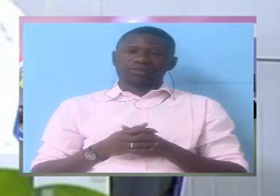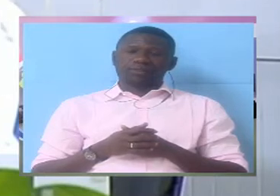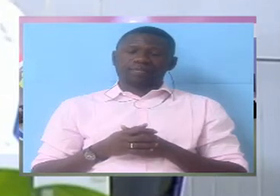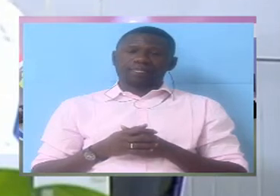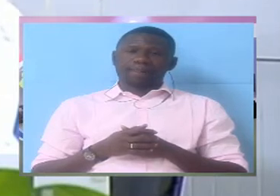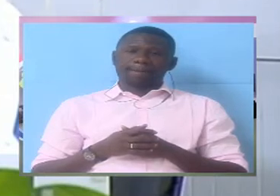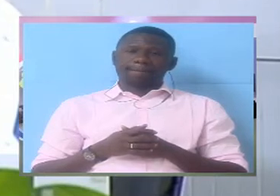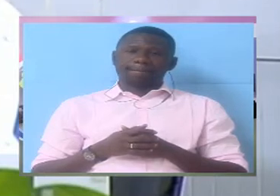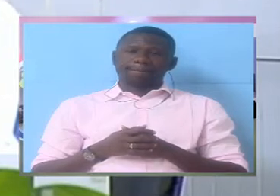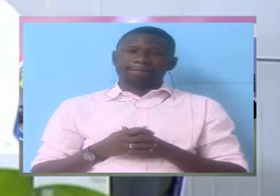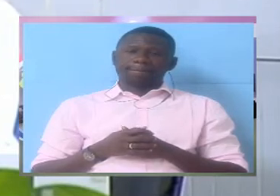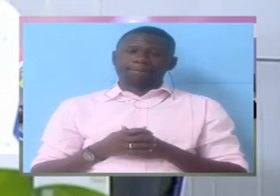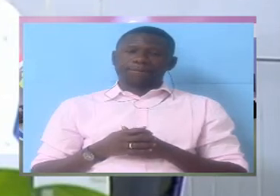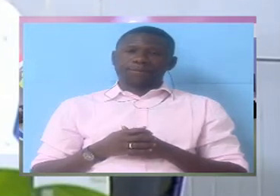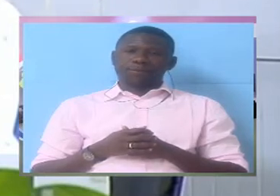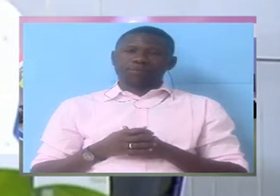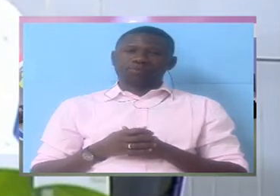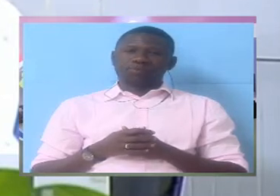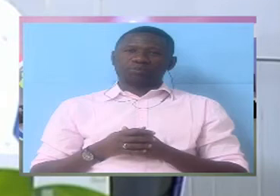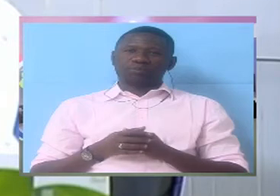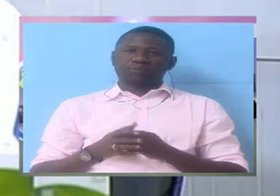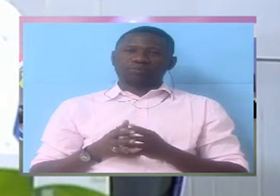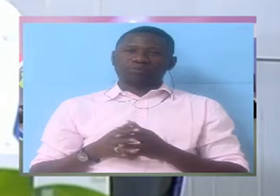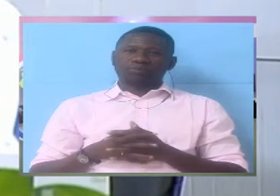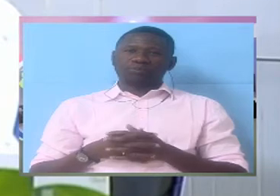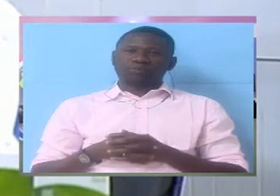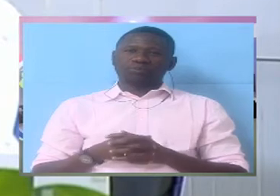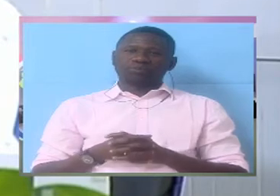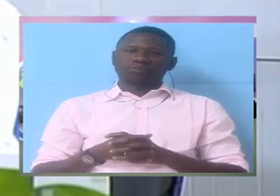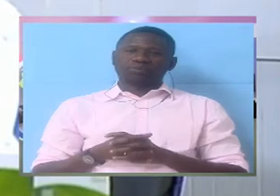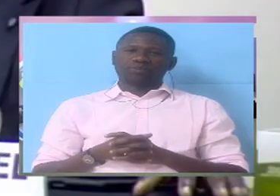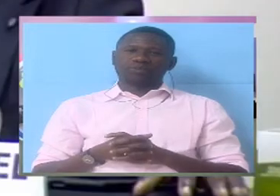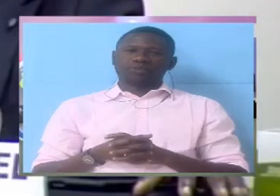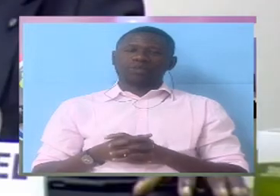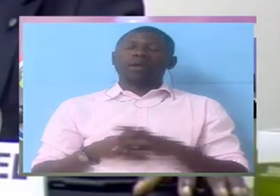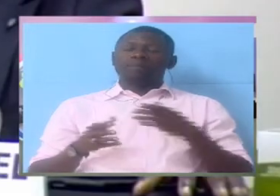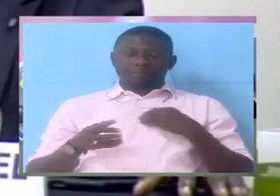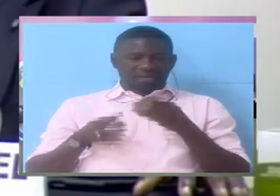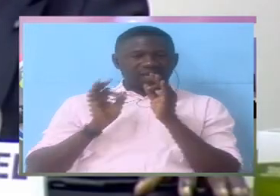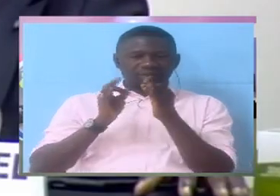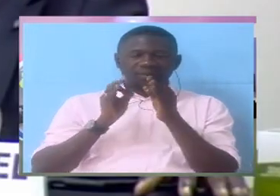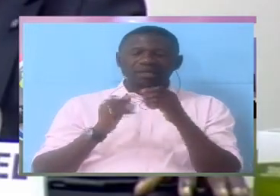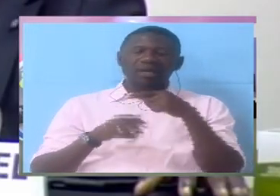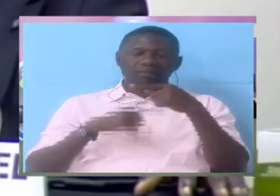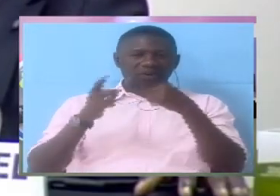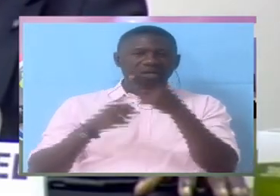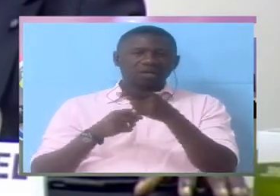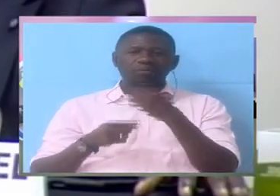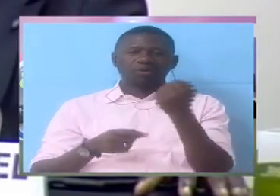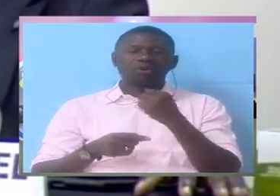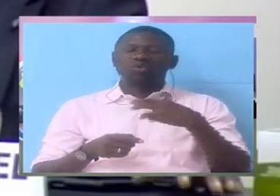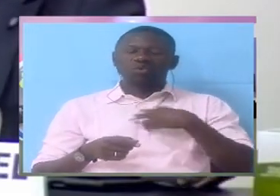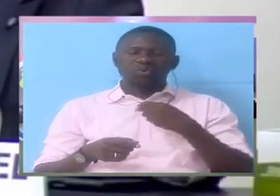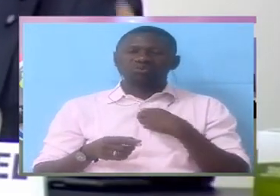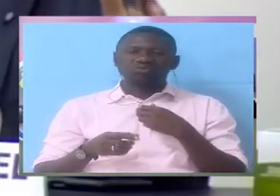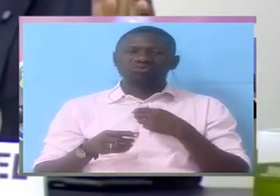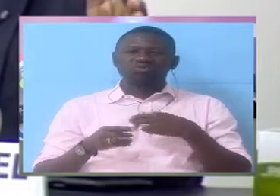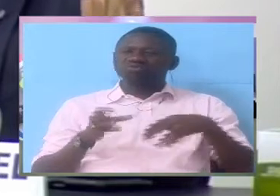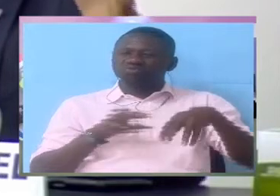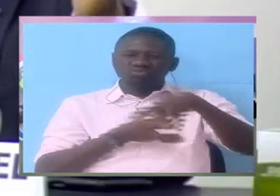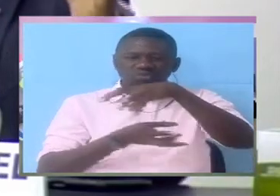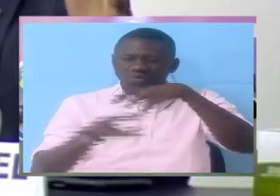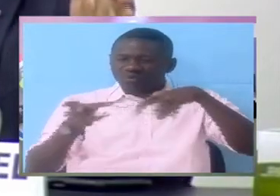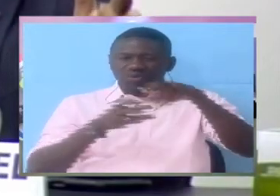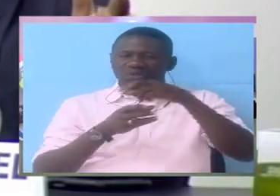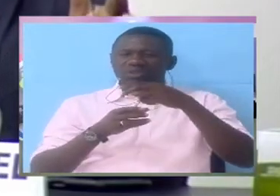idabulata wosani kunya leto anilulu otamandinya. I raise that because I don't want us to pollute the record. We are